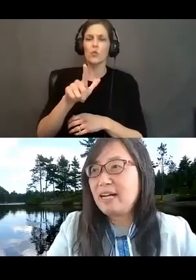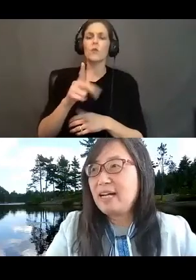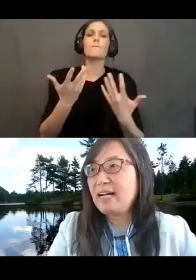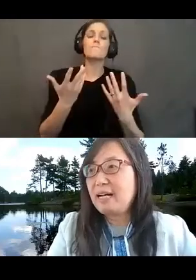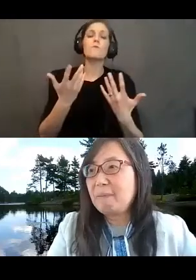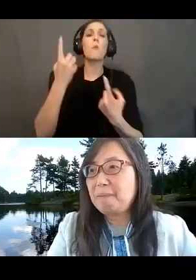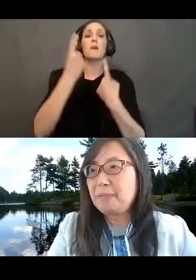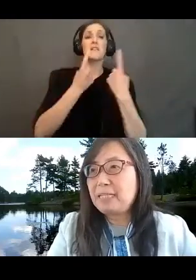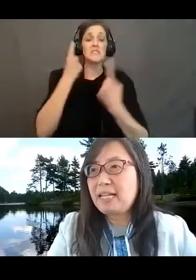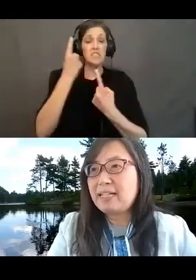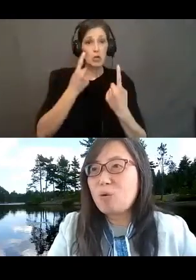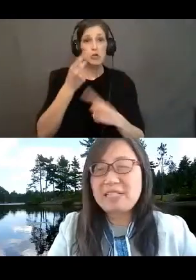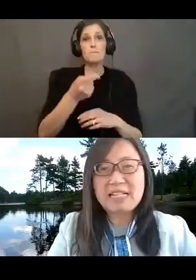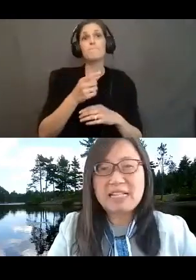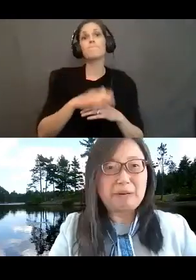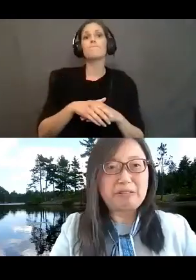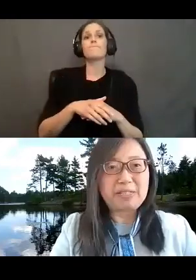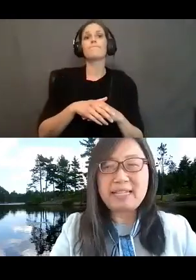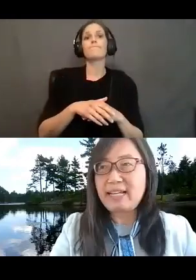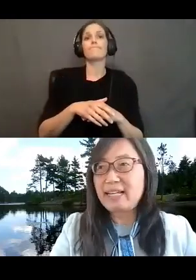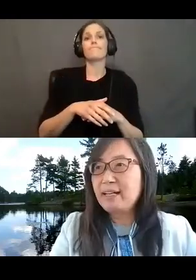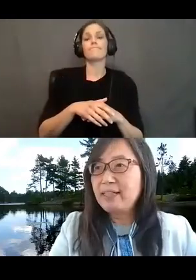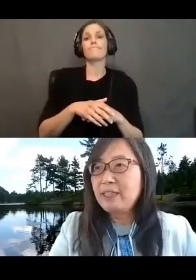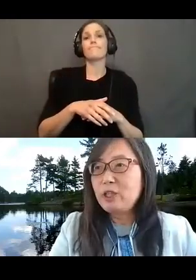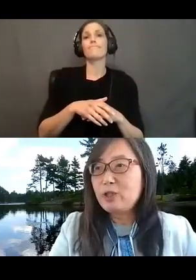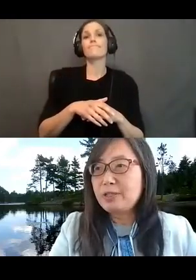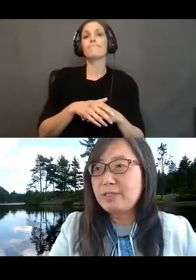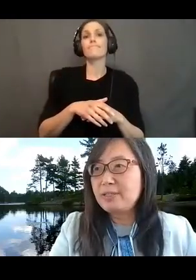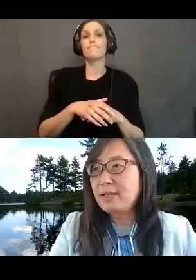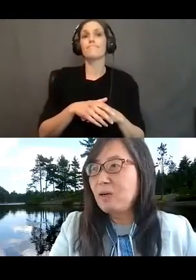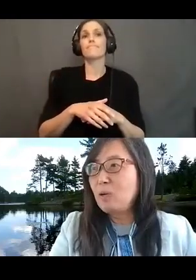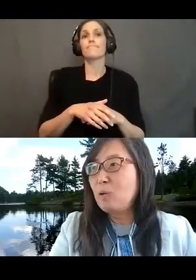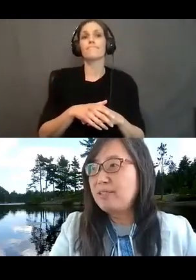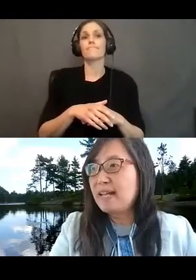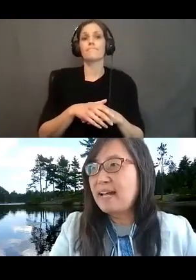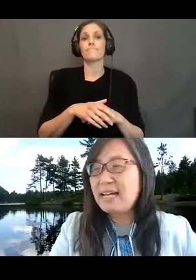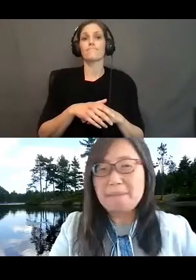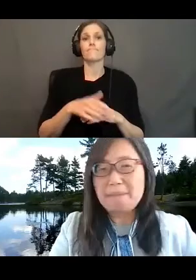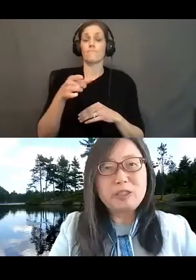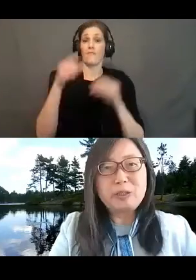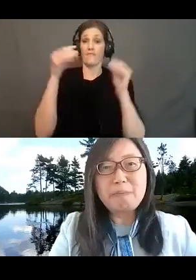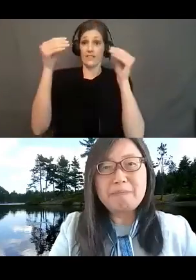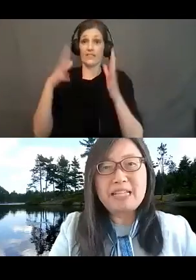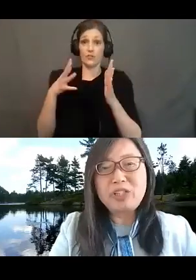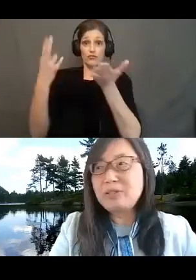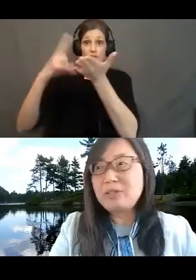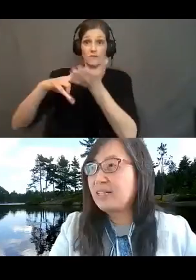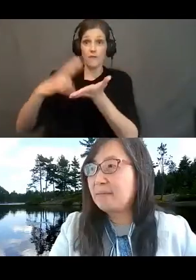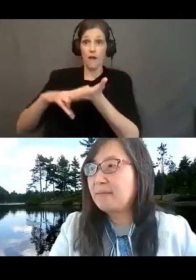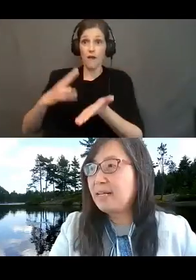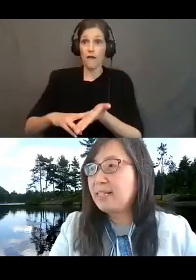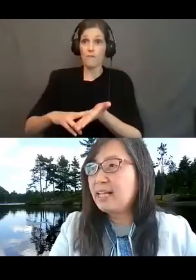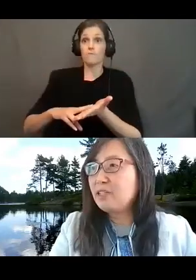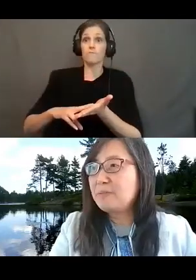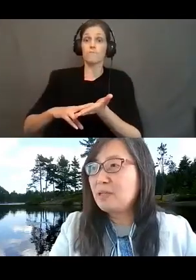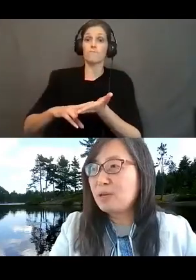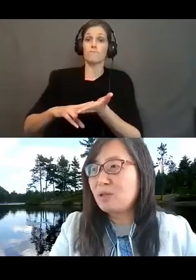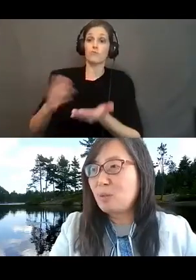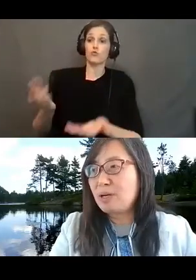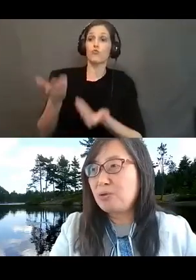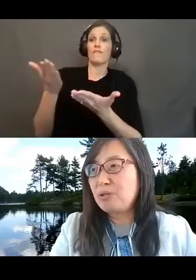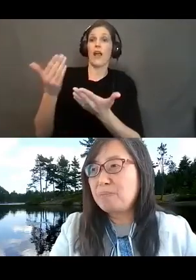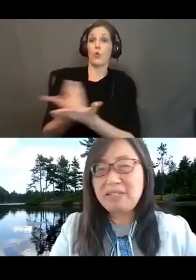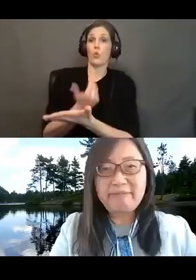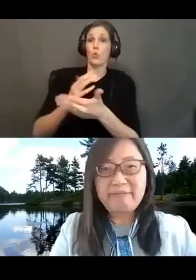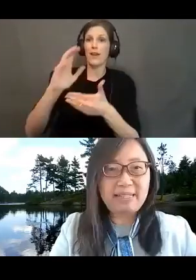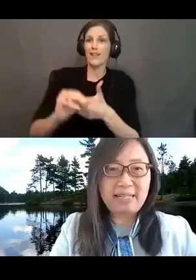consider, let's say in a quasi-experimental study, teachers who sign up to implement a new curriculum tend to be the ones who